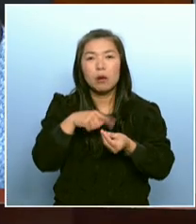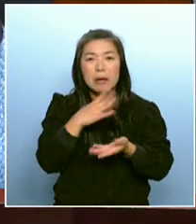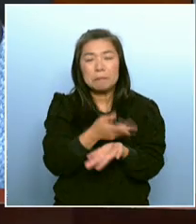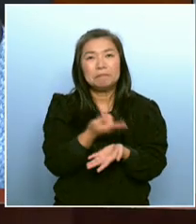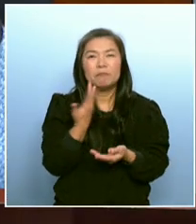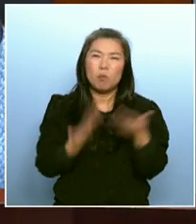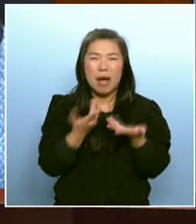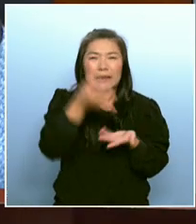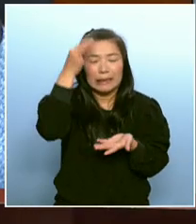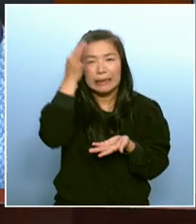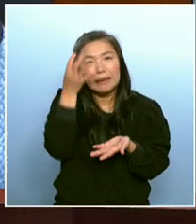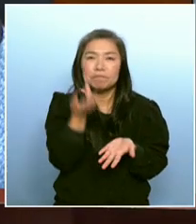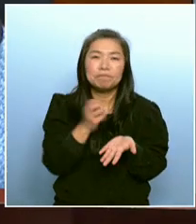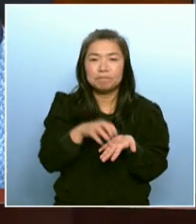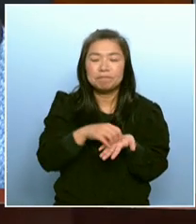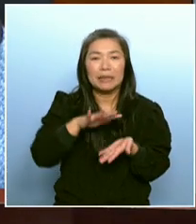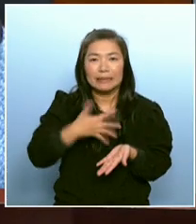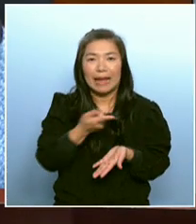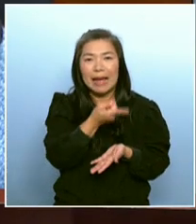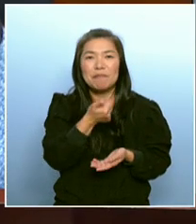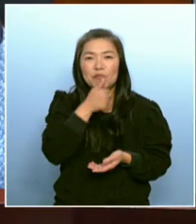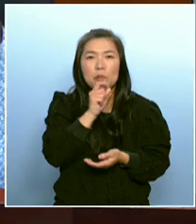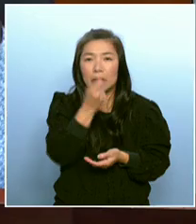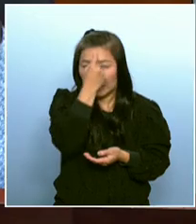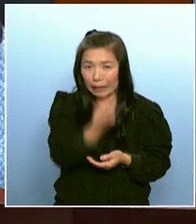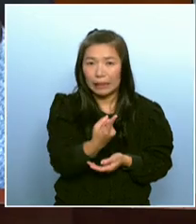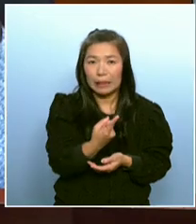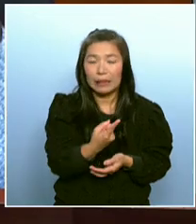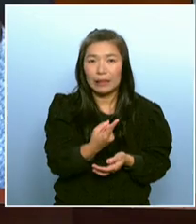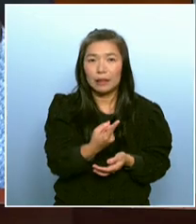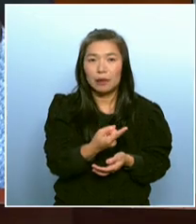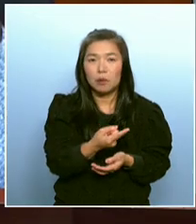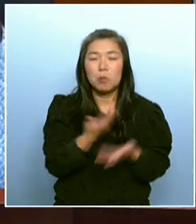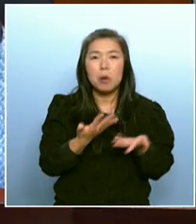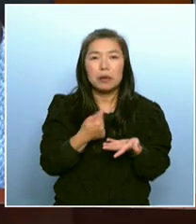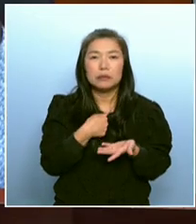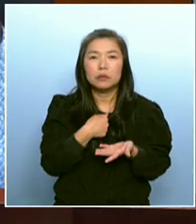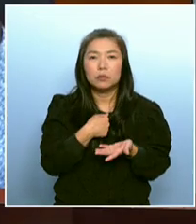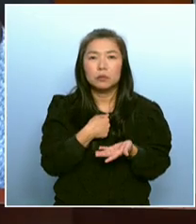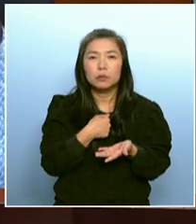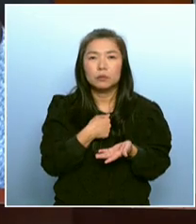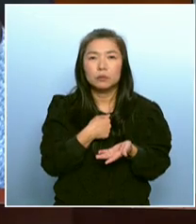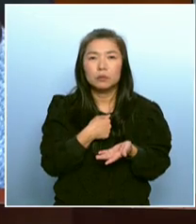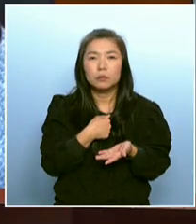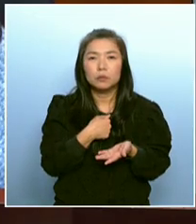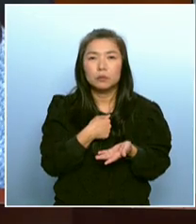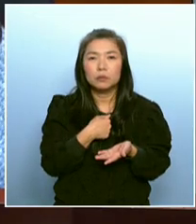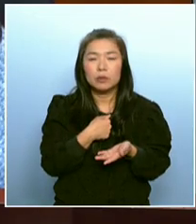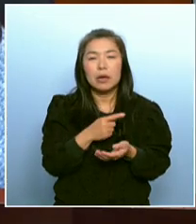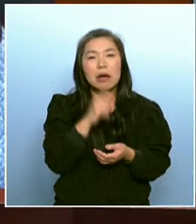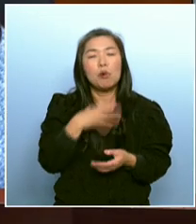who grow up in these families, they may need support even though they may not be living in poverty. For those